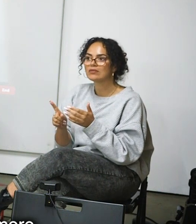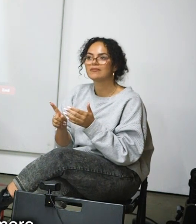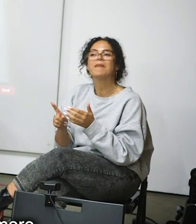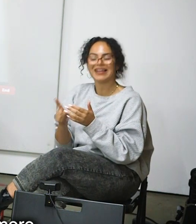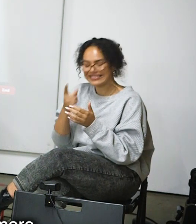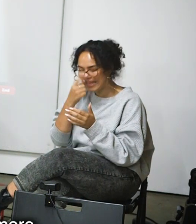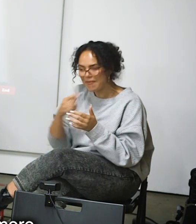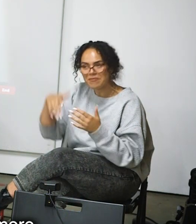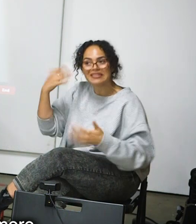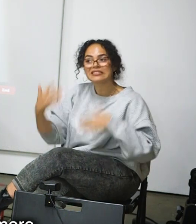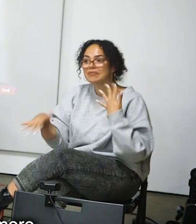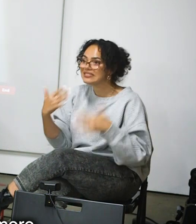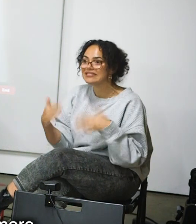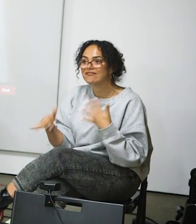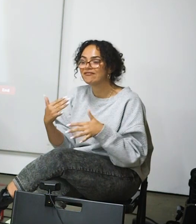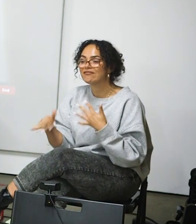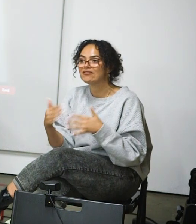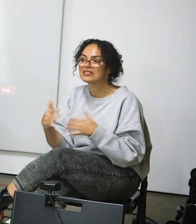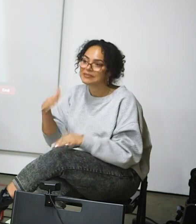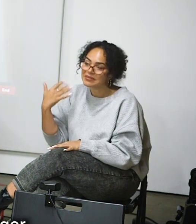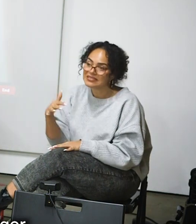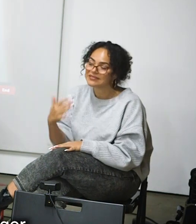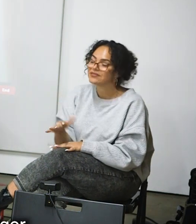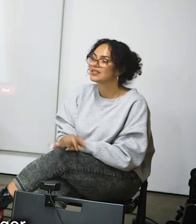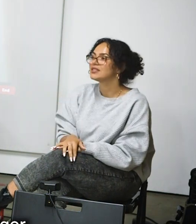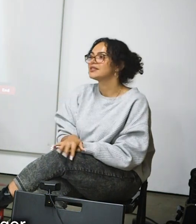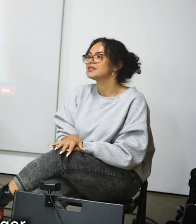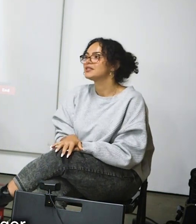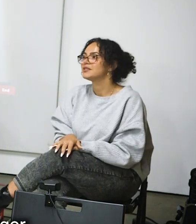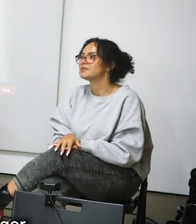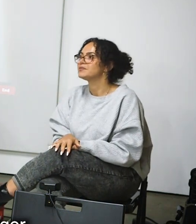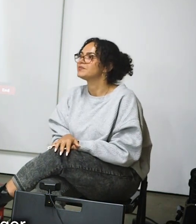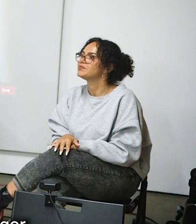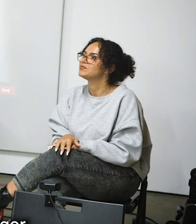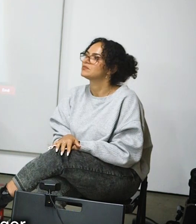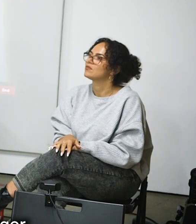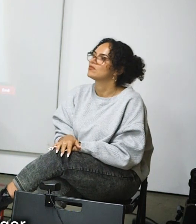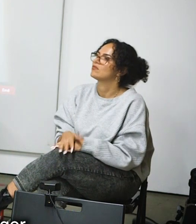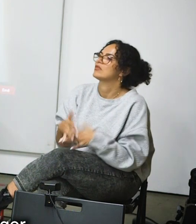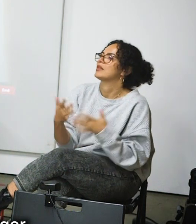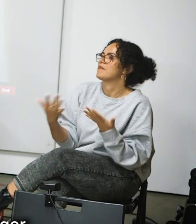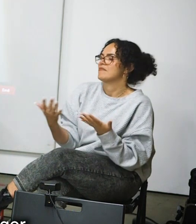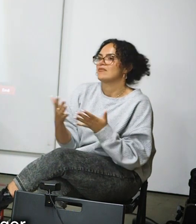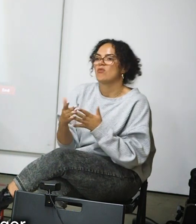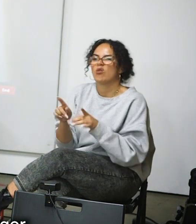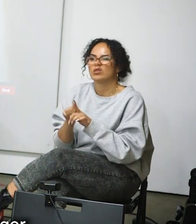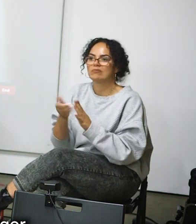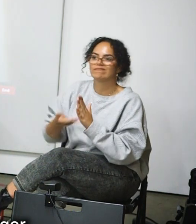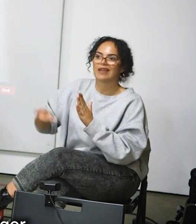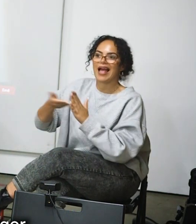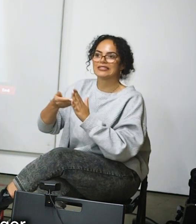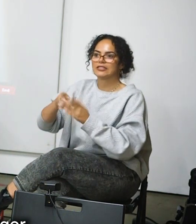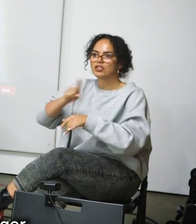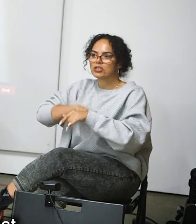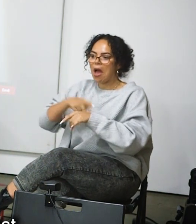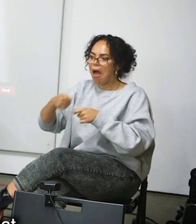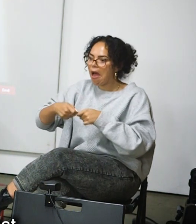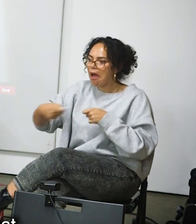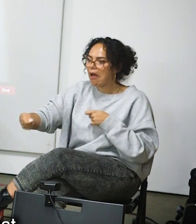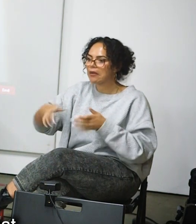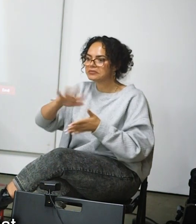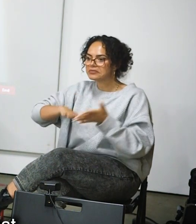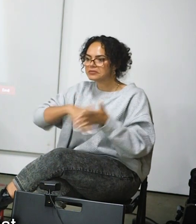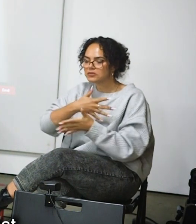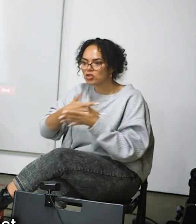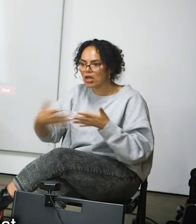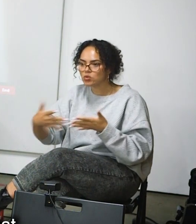expensive. Doesn't have to be always, but sometimes it can be. And you know, if you're going to build in longer time scales, if you're going to build in rest time and all that kind of thing, you